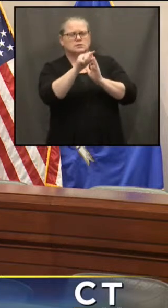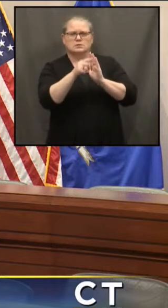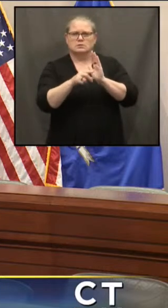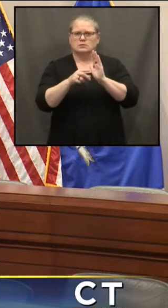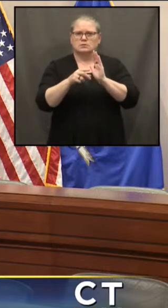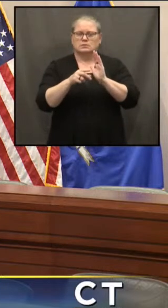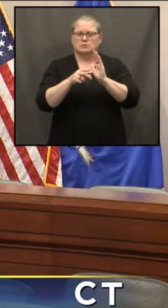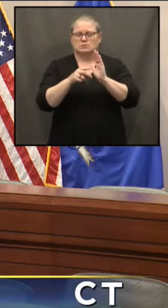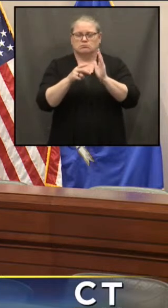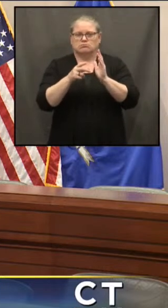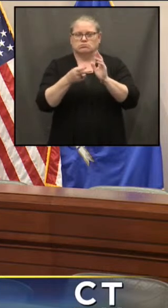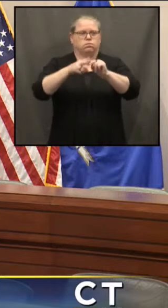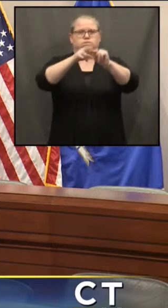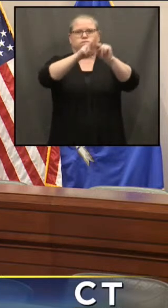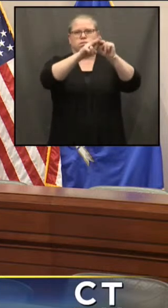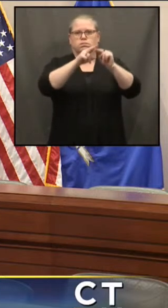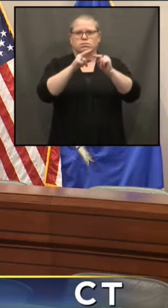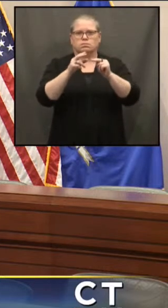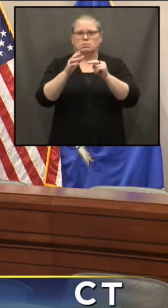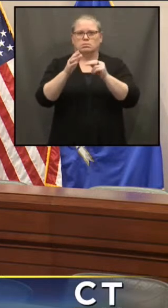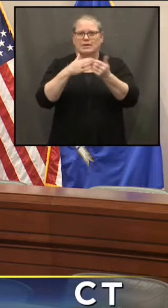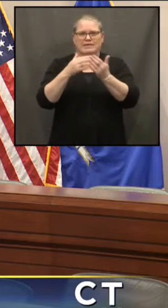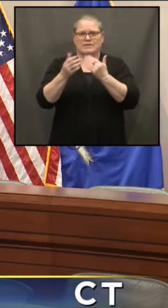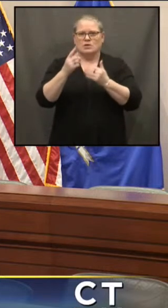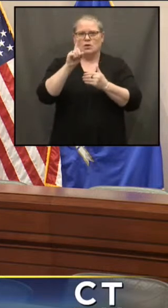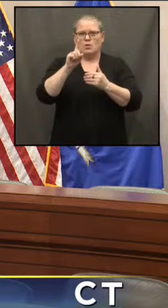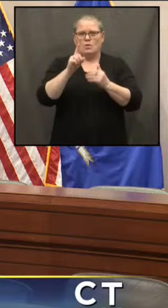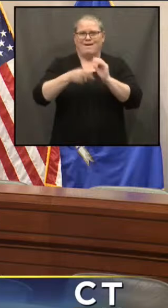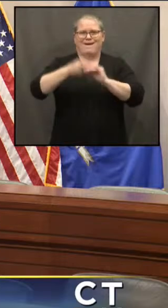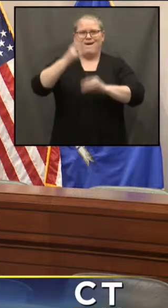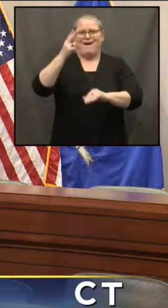highest vax rates in the country?